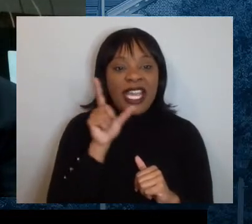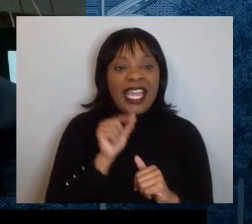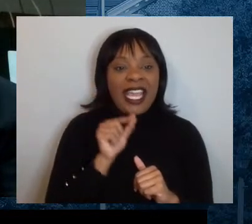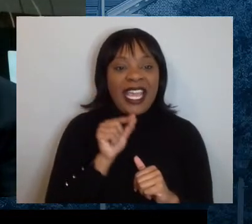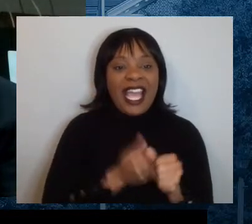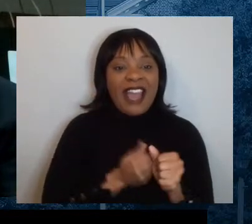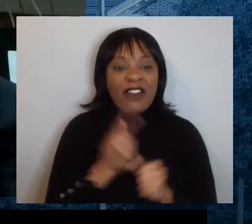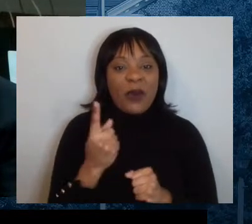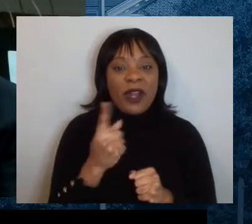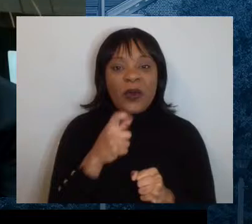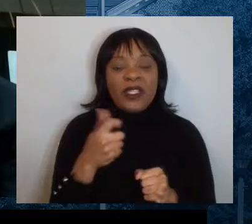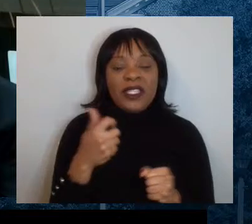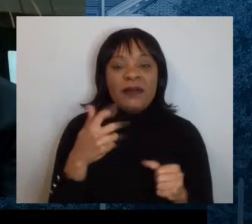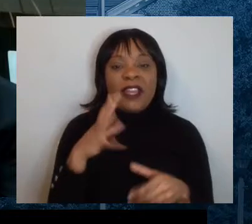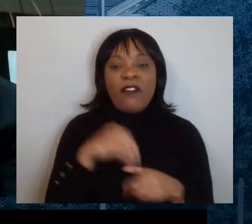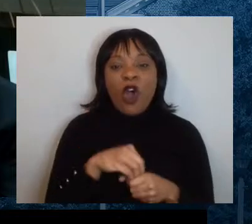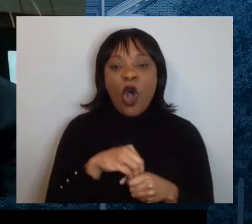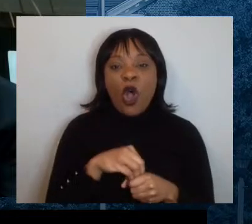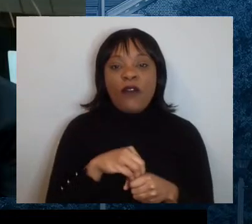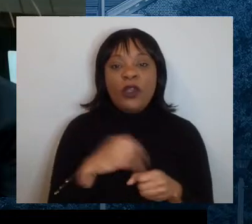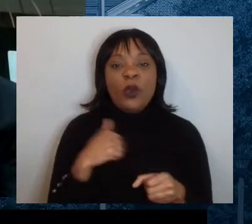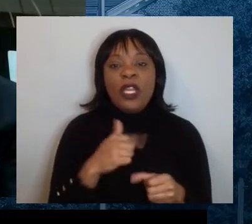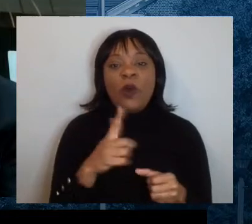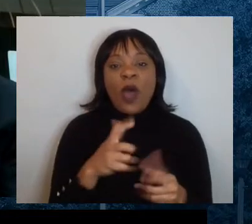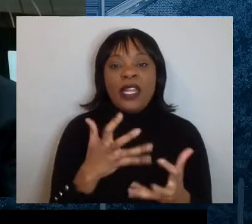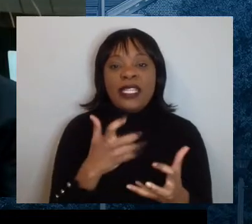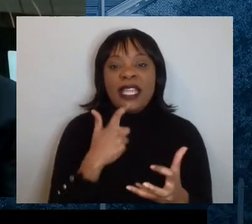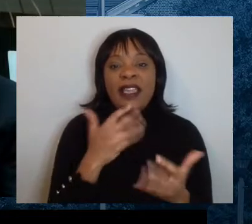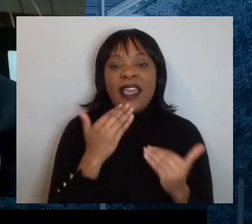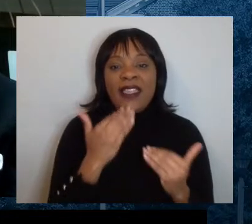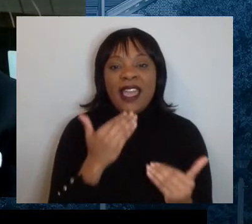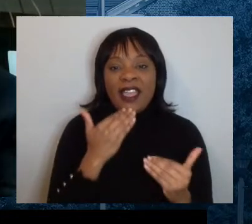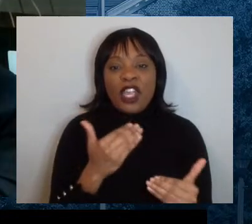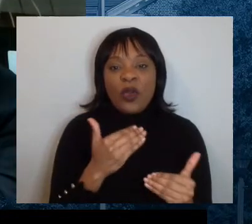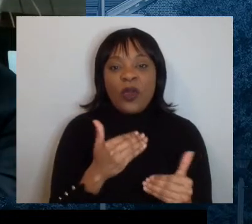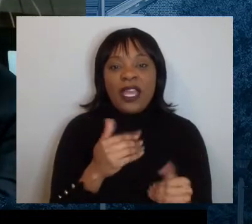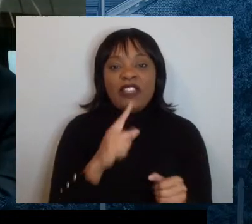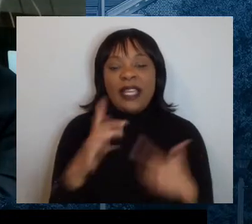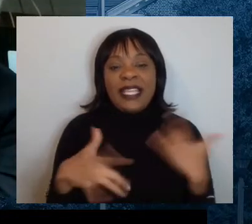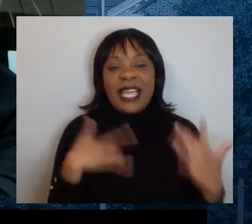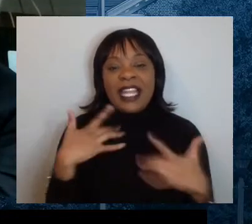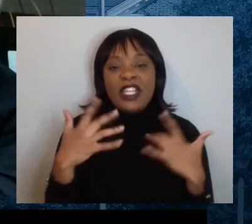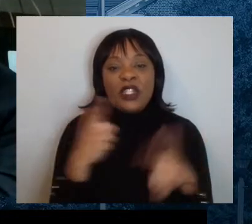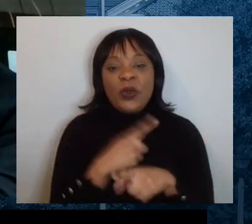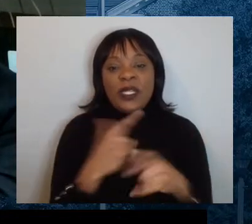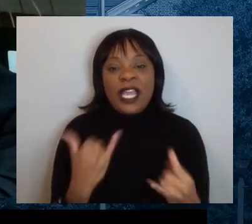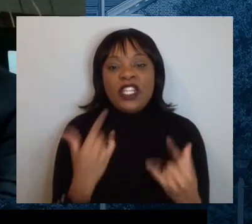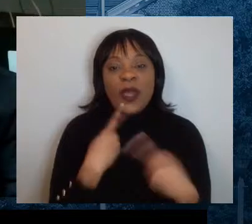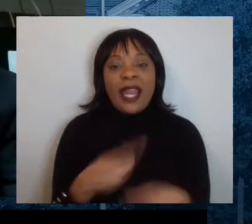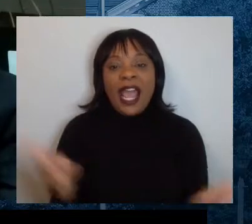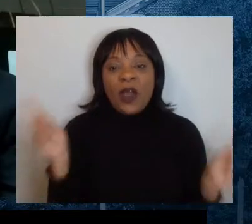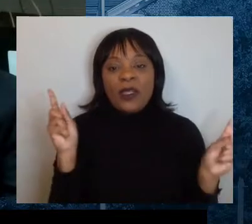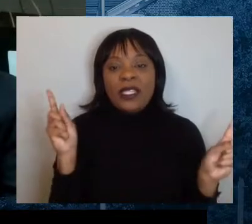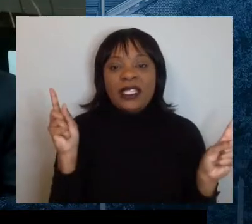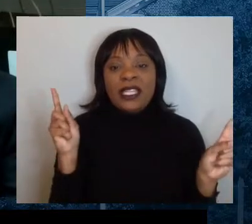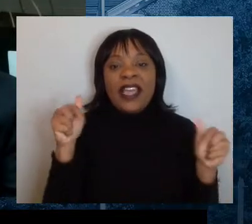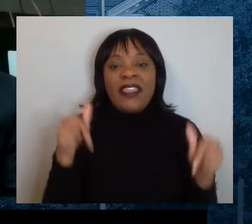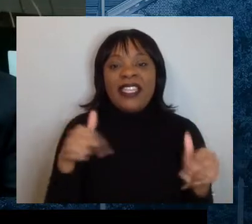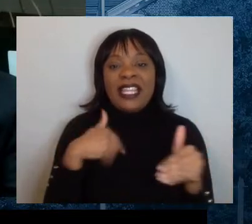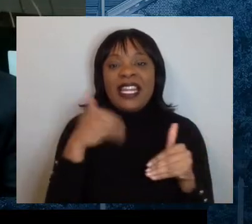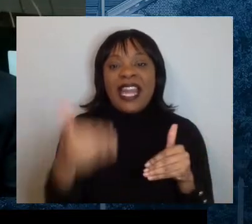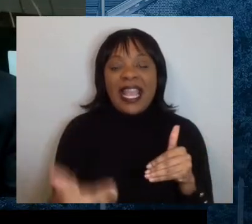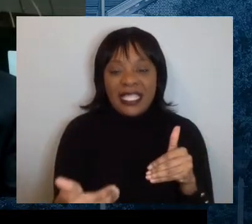who has played a part, we just want to say thank you. It's exciting today to announce this next step